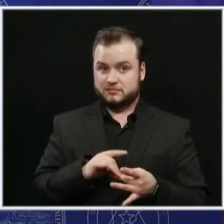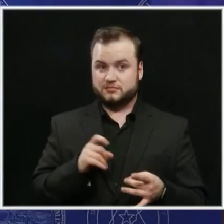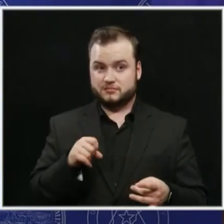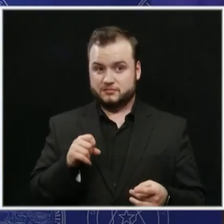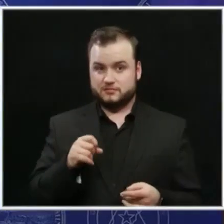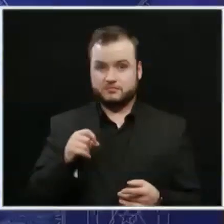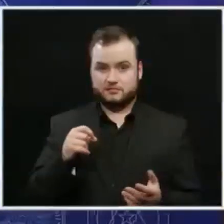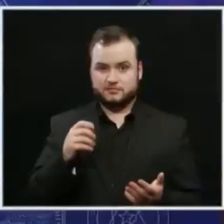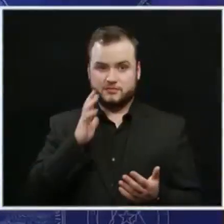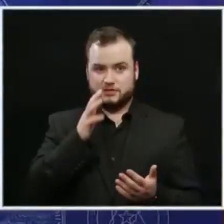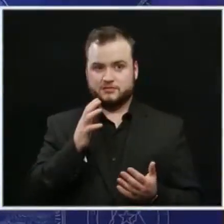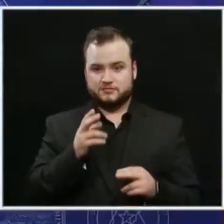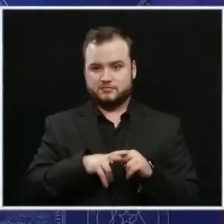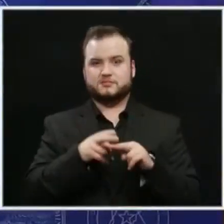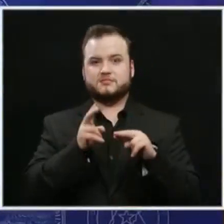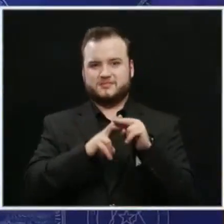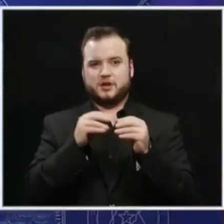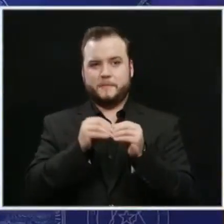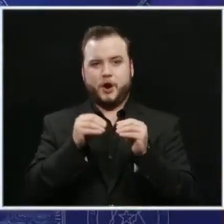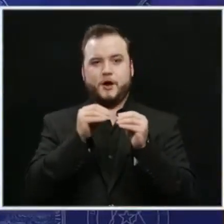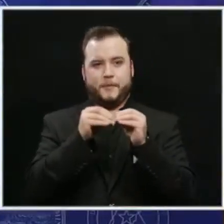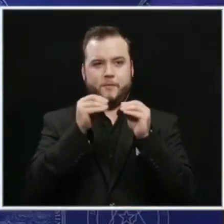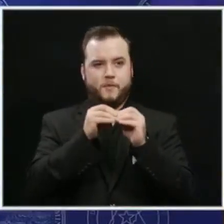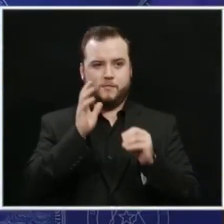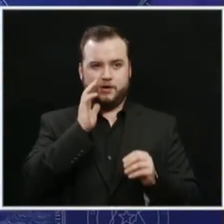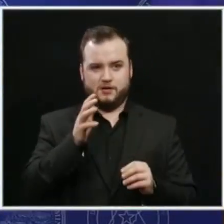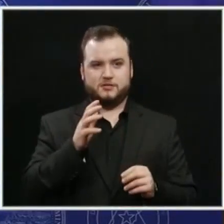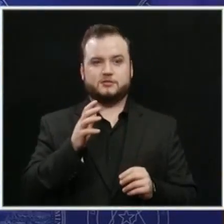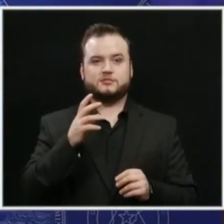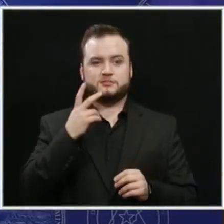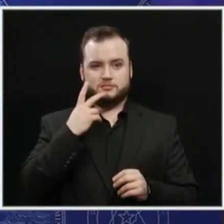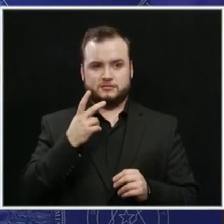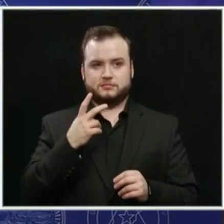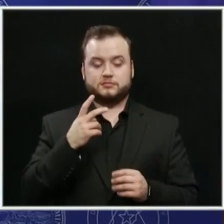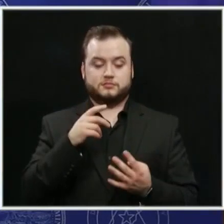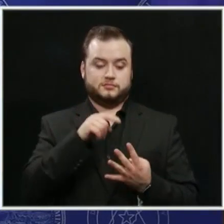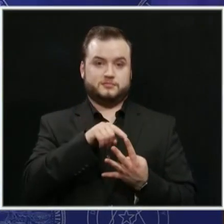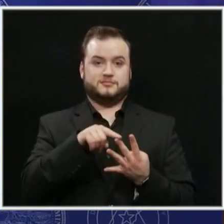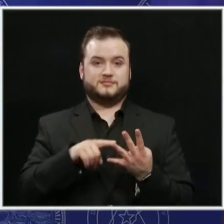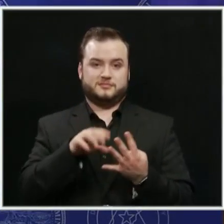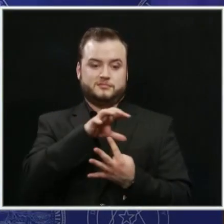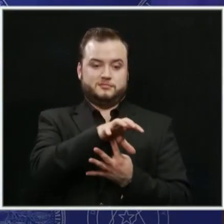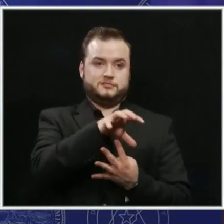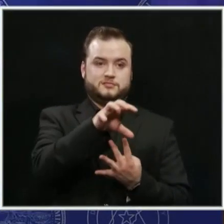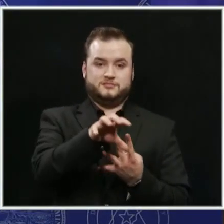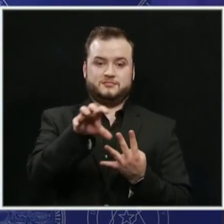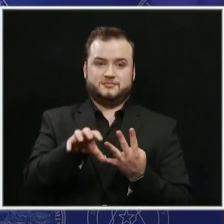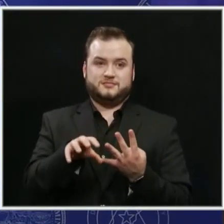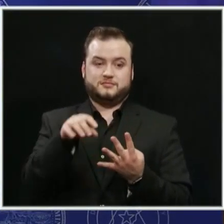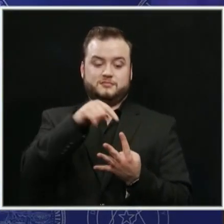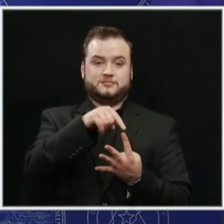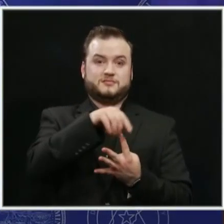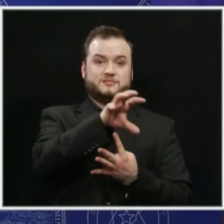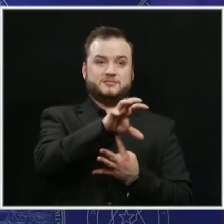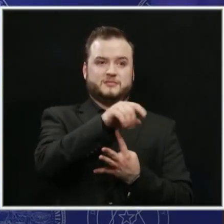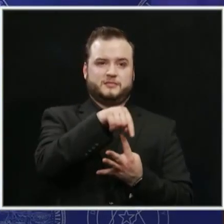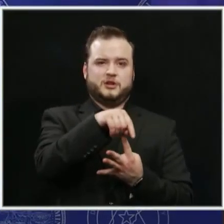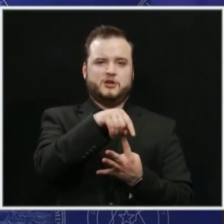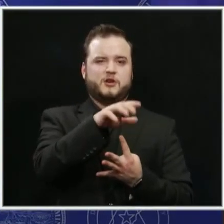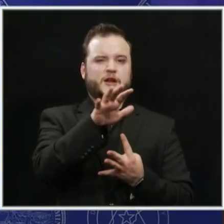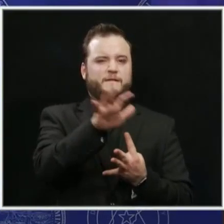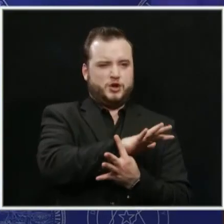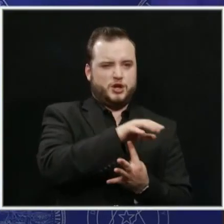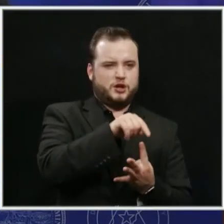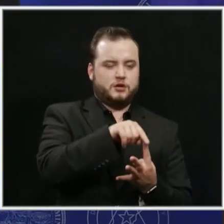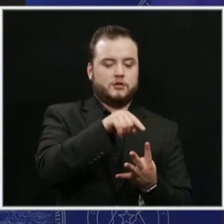they're all going to be full. And you want to know the atmosphere on the floor. You can just picture all the